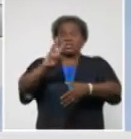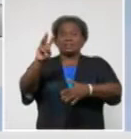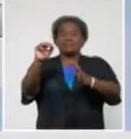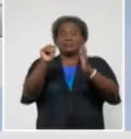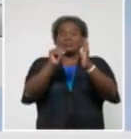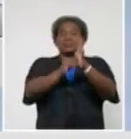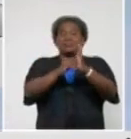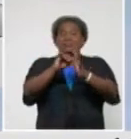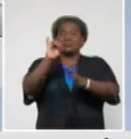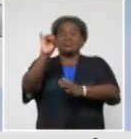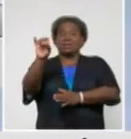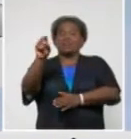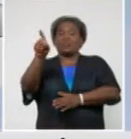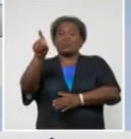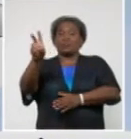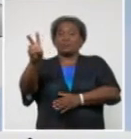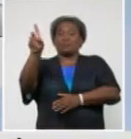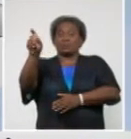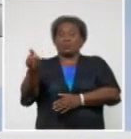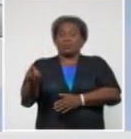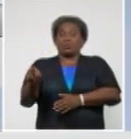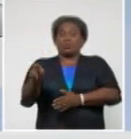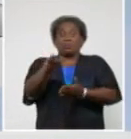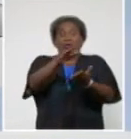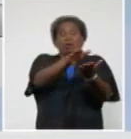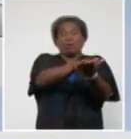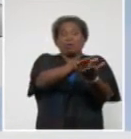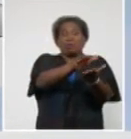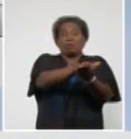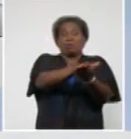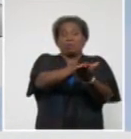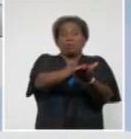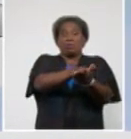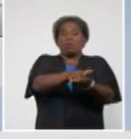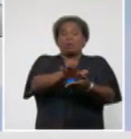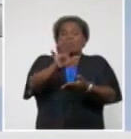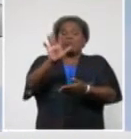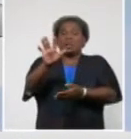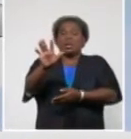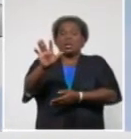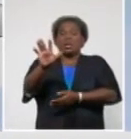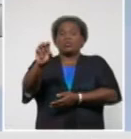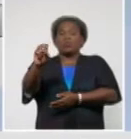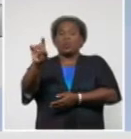14,729,827 people to have been diagnosed with the virus. Meanwhile,